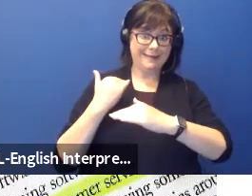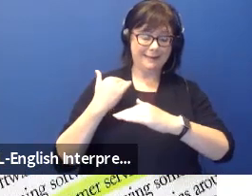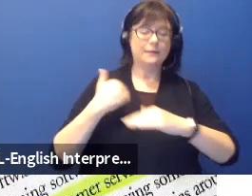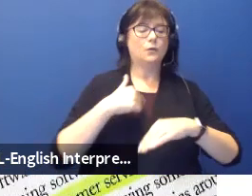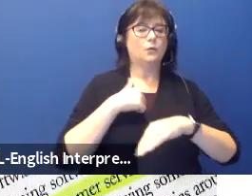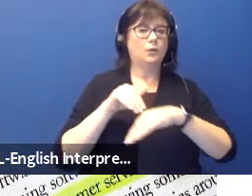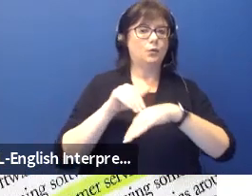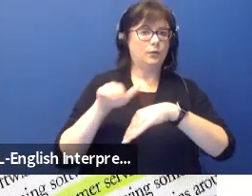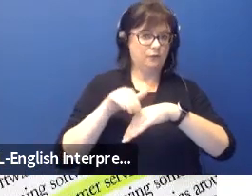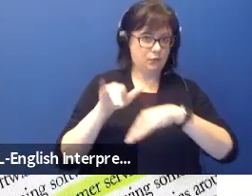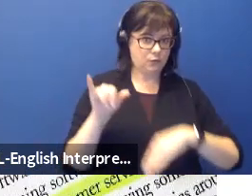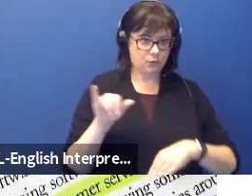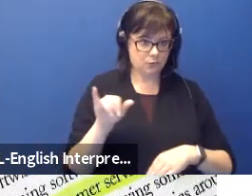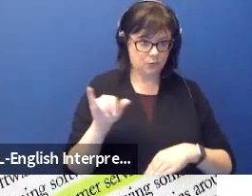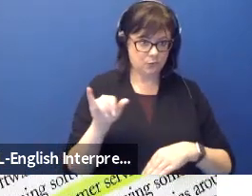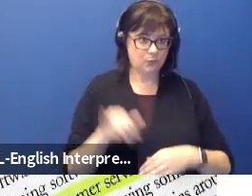And